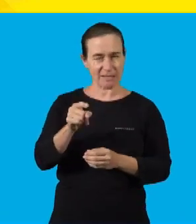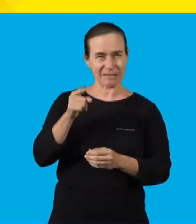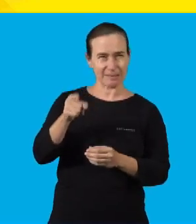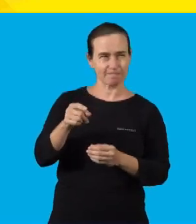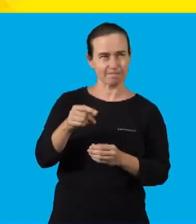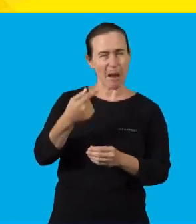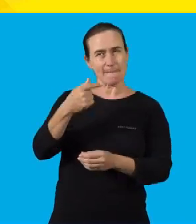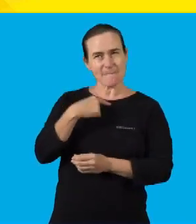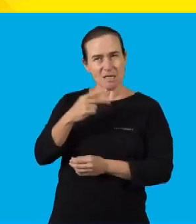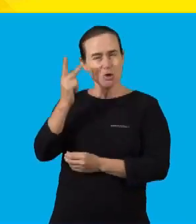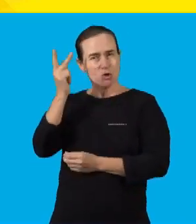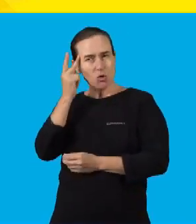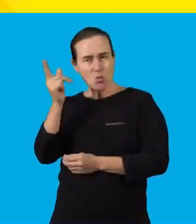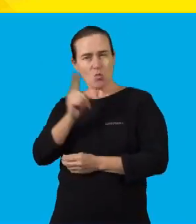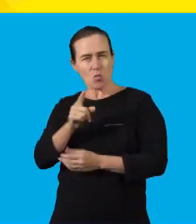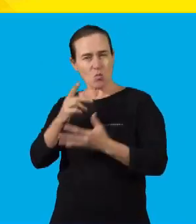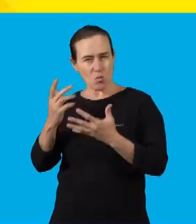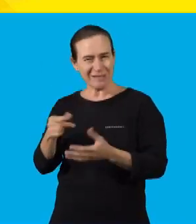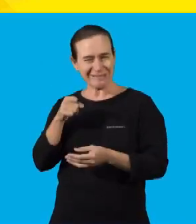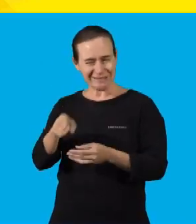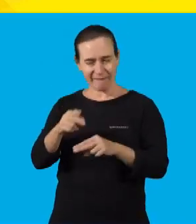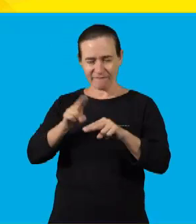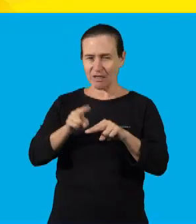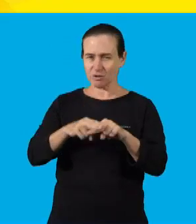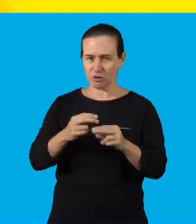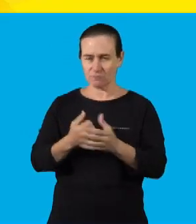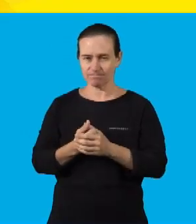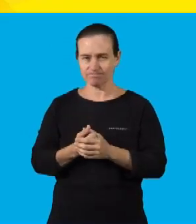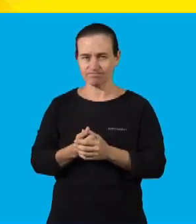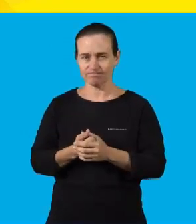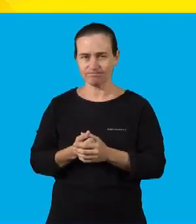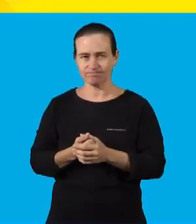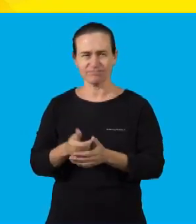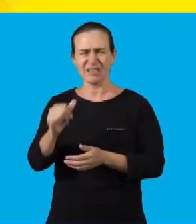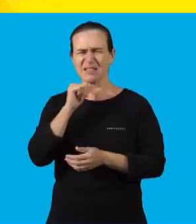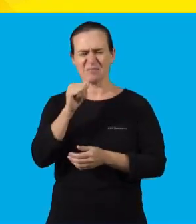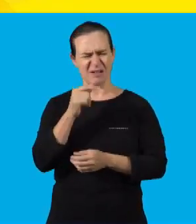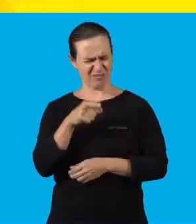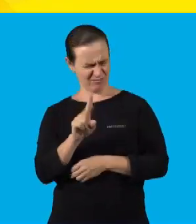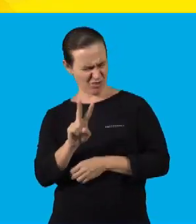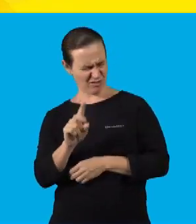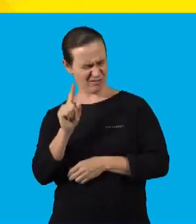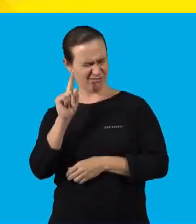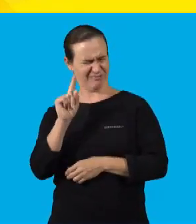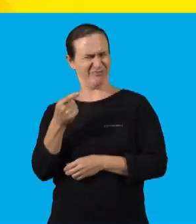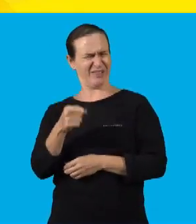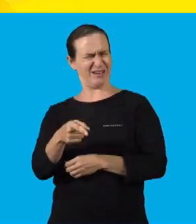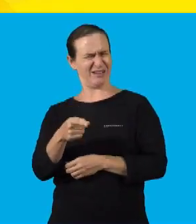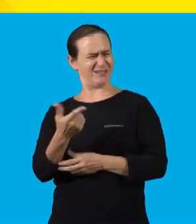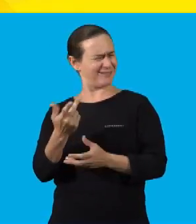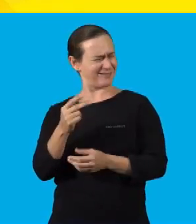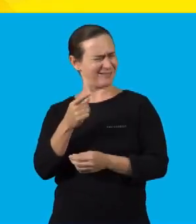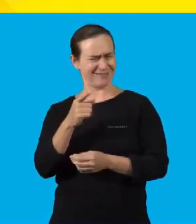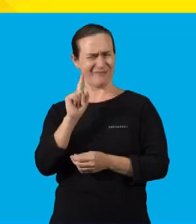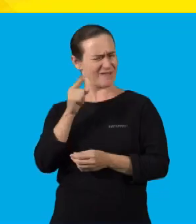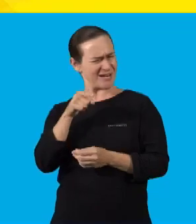substitute what you know of that function. It doesn't matter how funny it may look, how weird it may look,